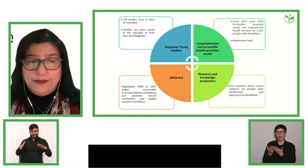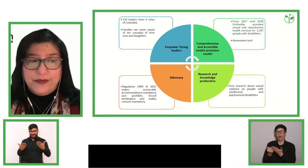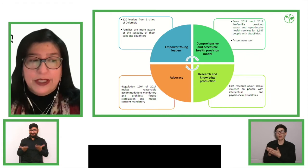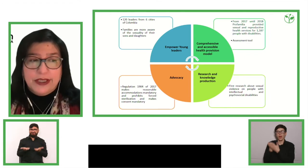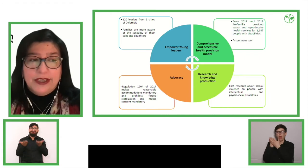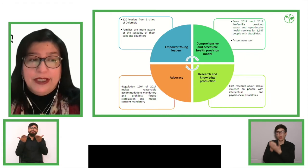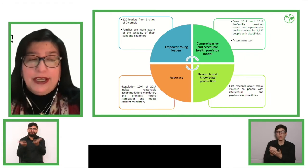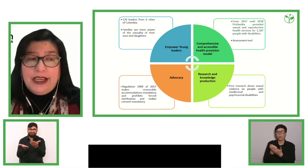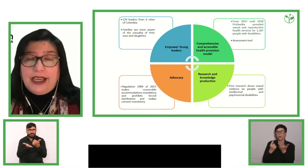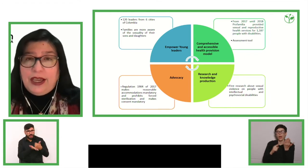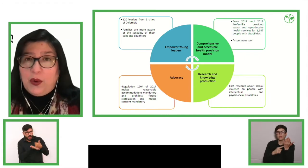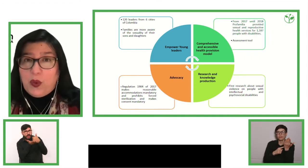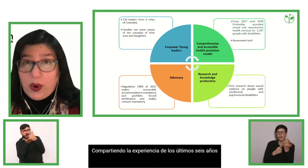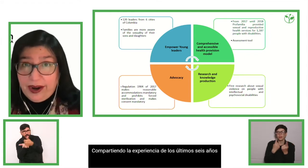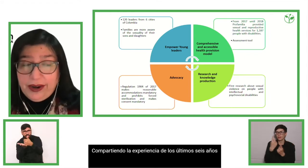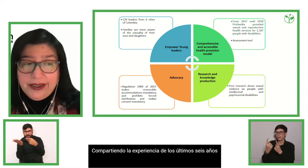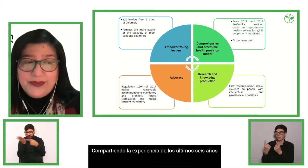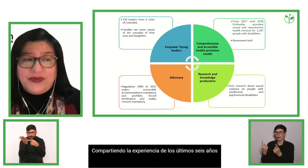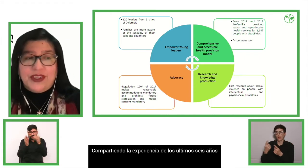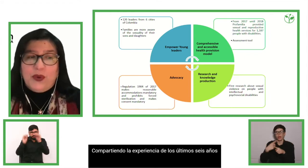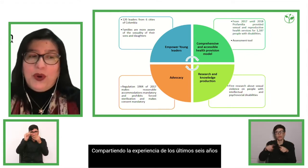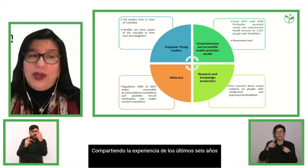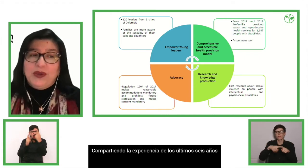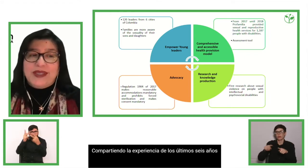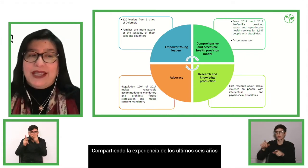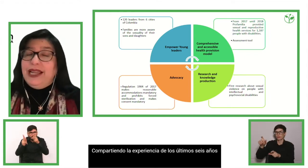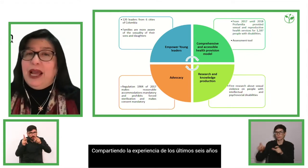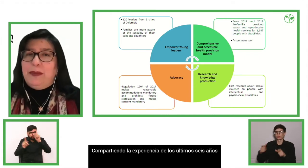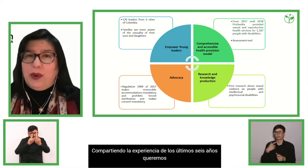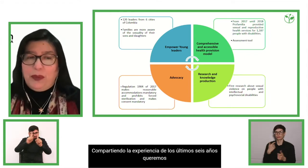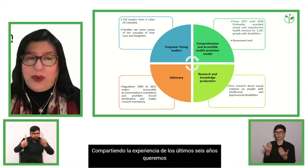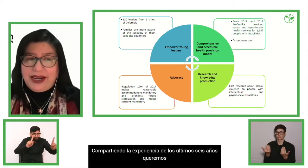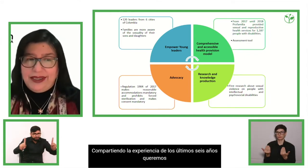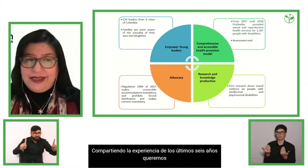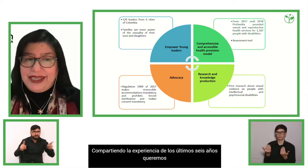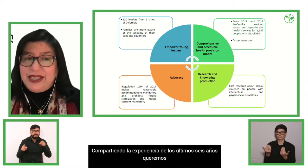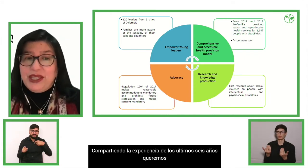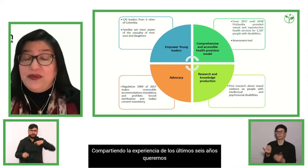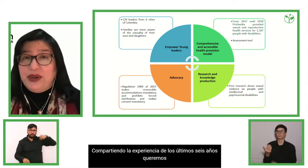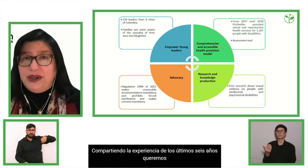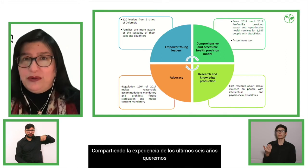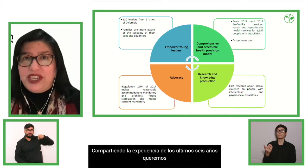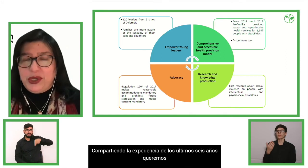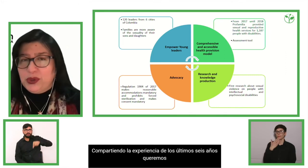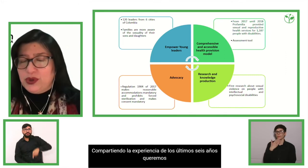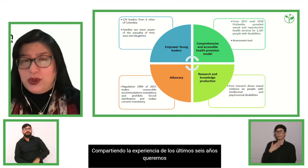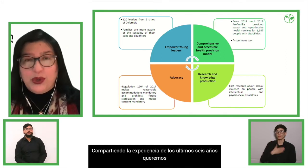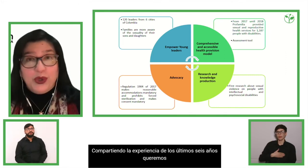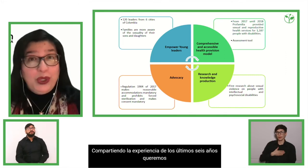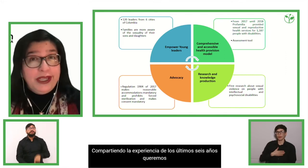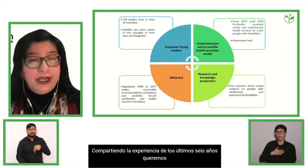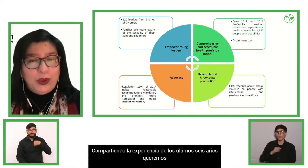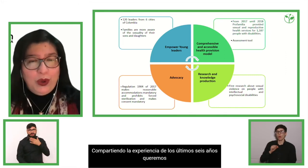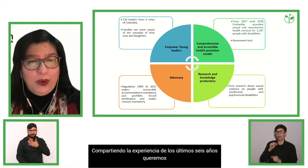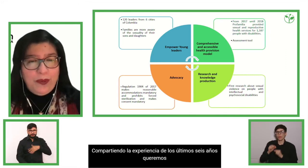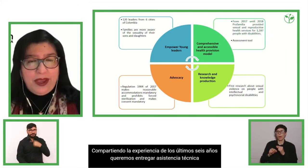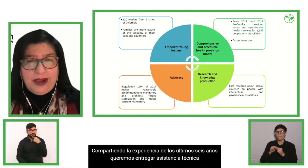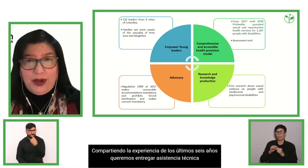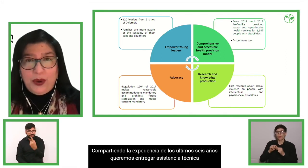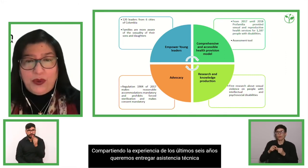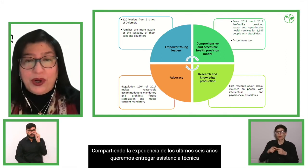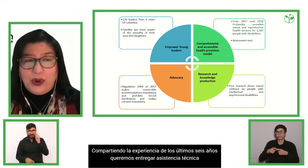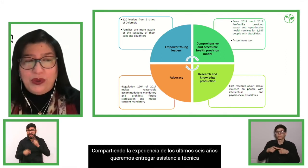asistencia a diferentes actores. Where? We want to scale up our practice in different regions, not only in